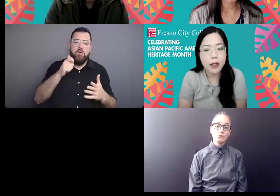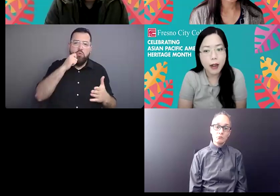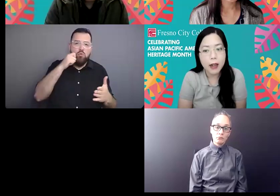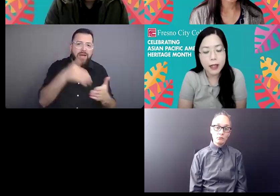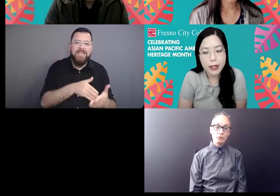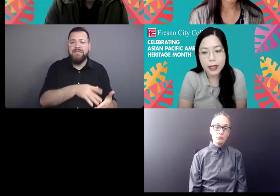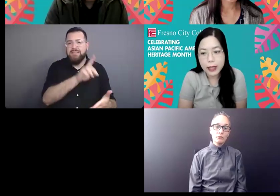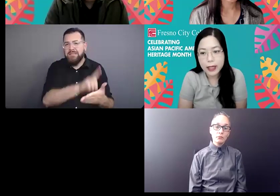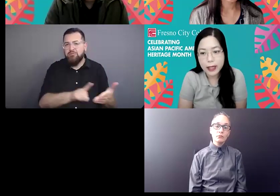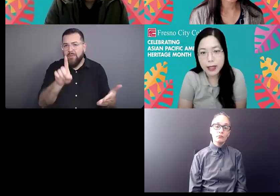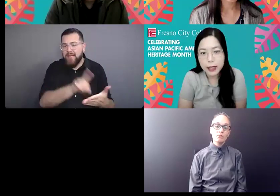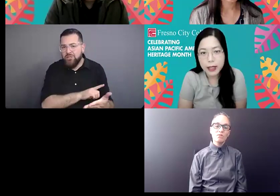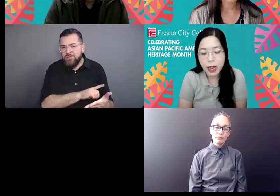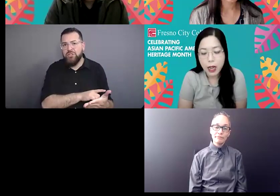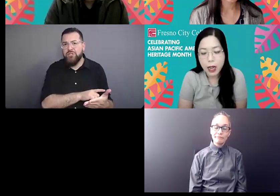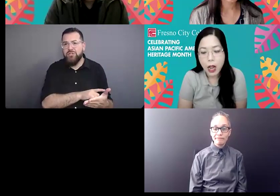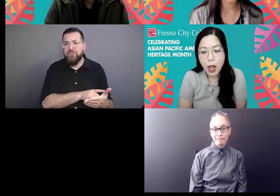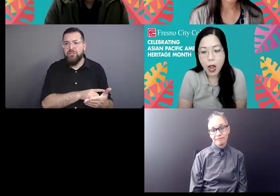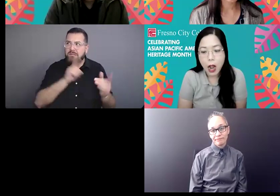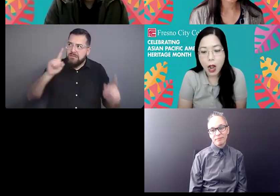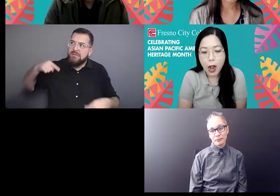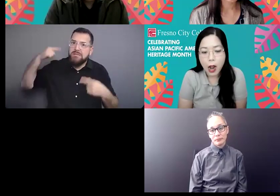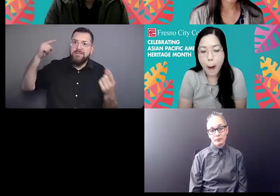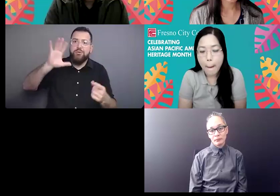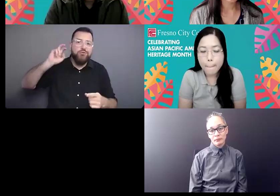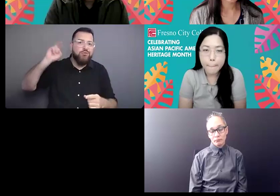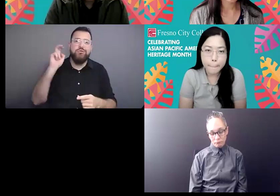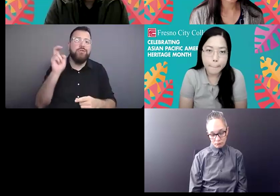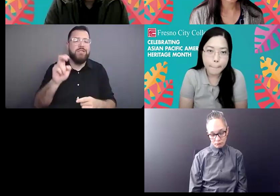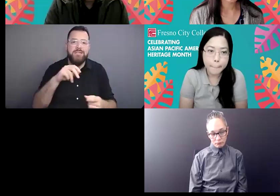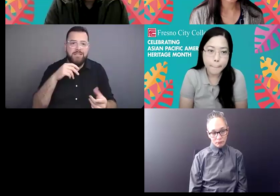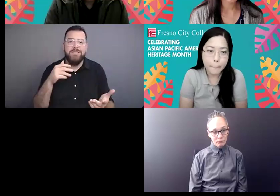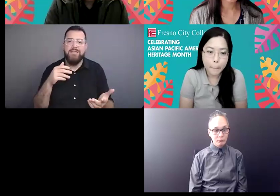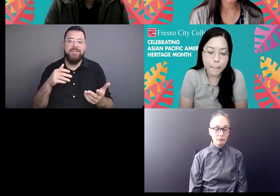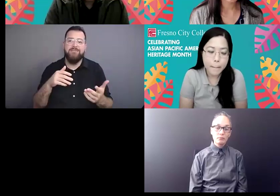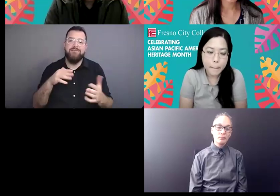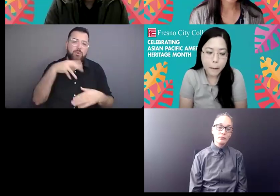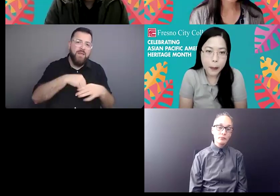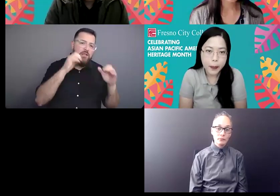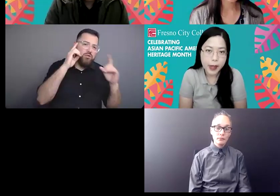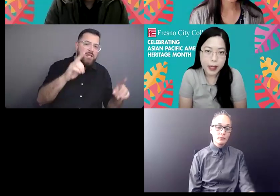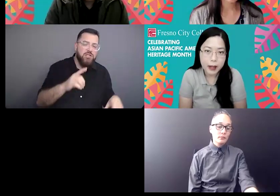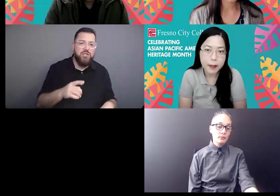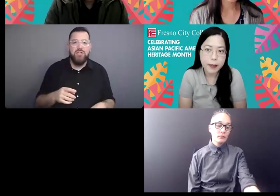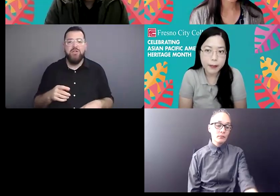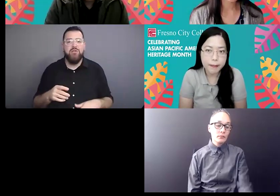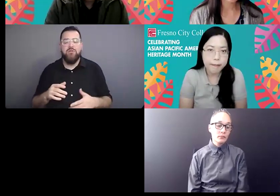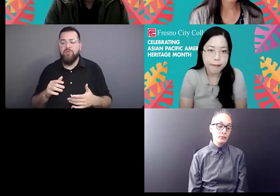discrimination through your journey going, you know, coming through through school or through getting into your